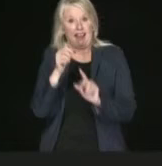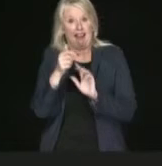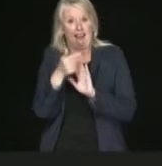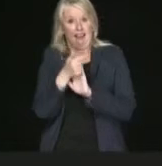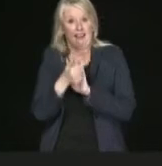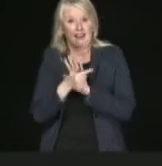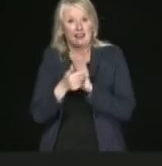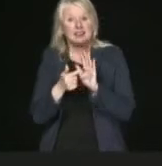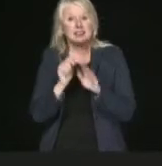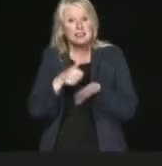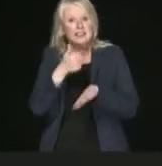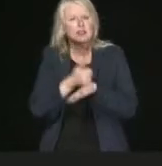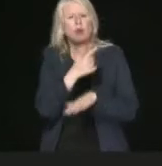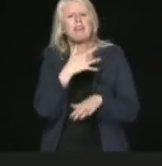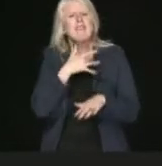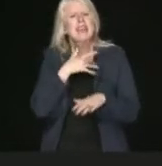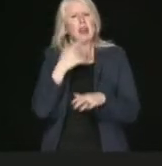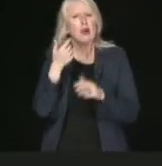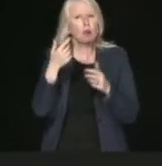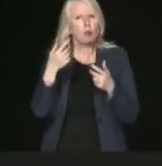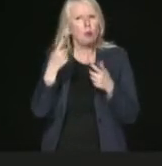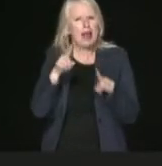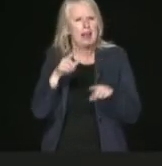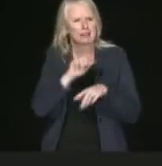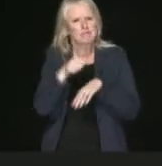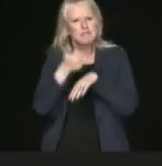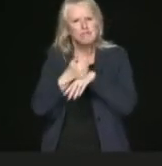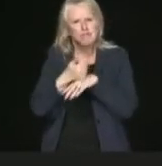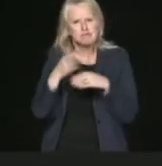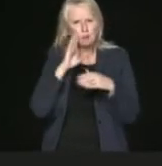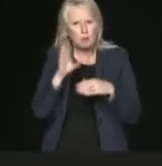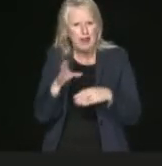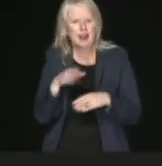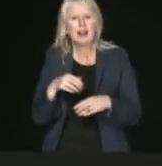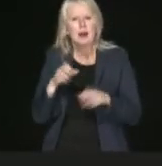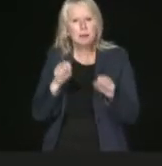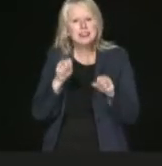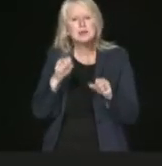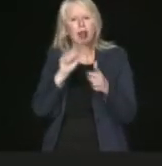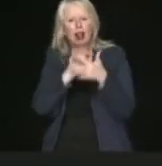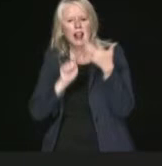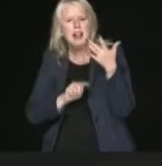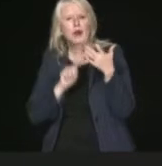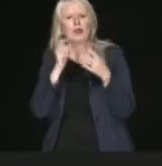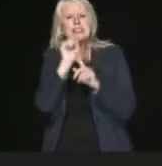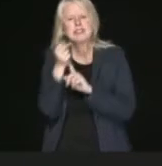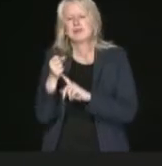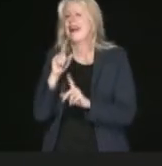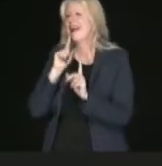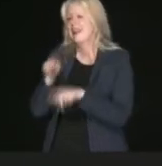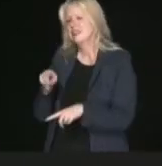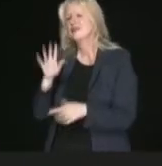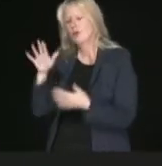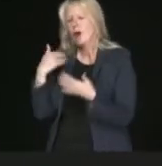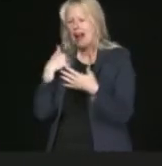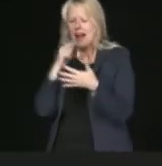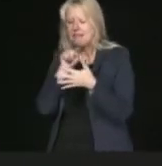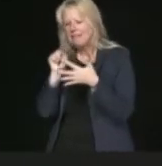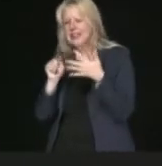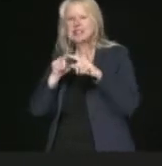need it? Well, there are various scenarios that we've already discussed with the provinces, whether it's in terms